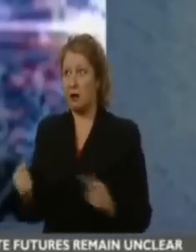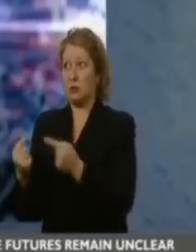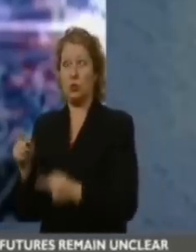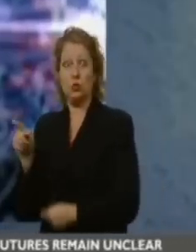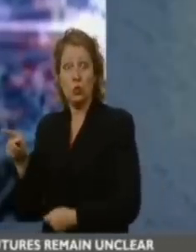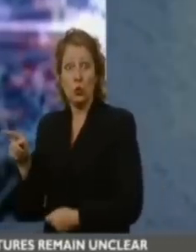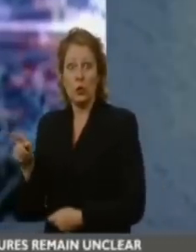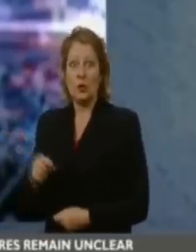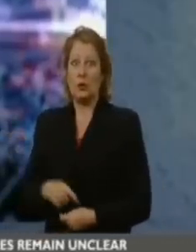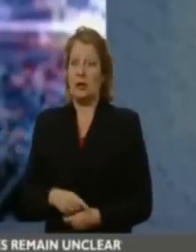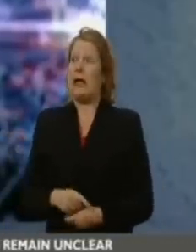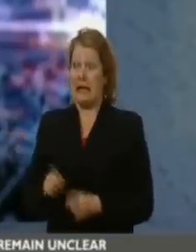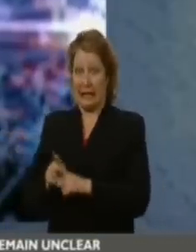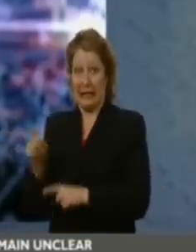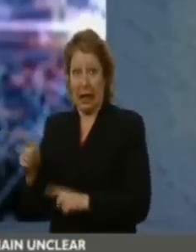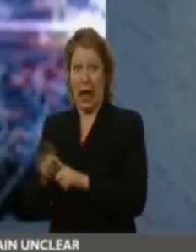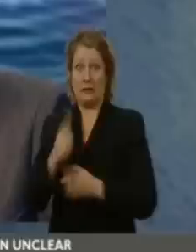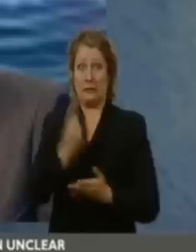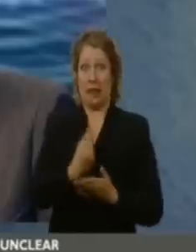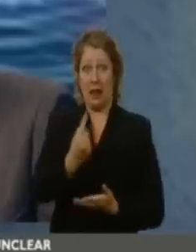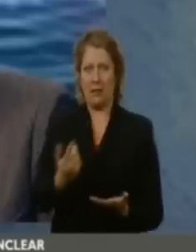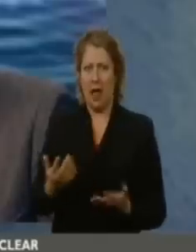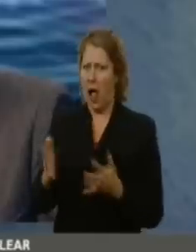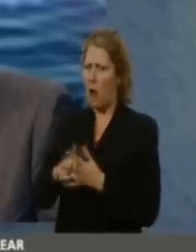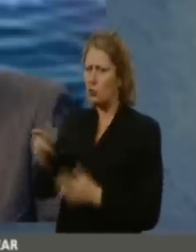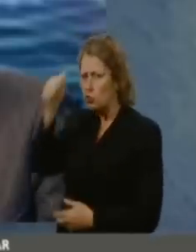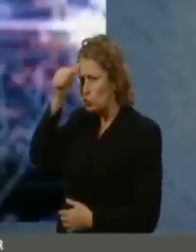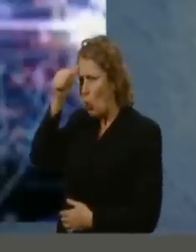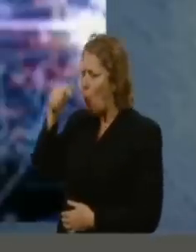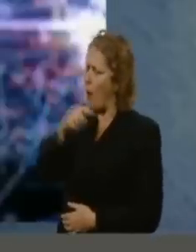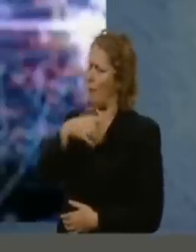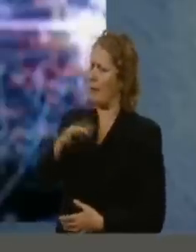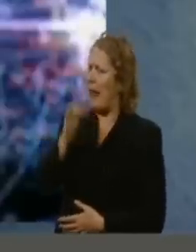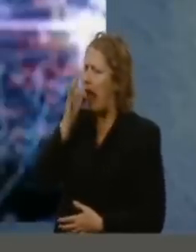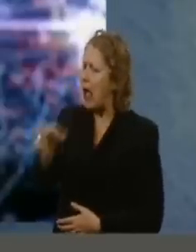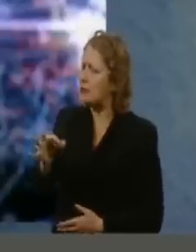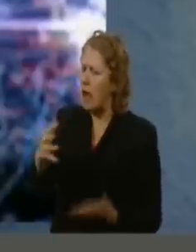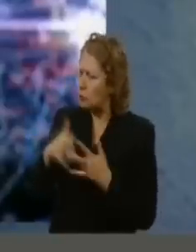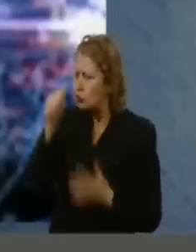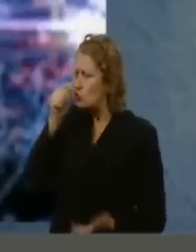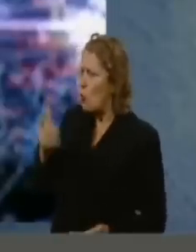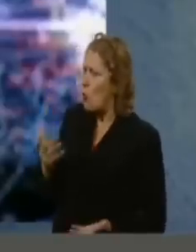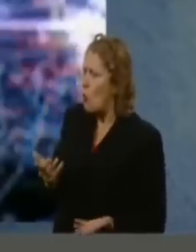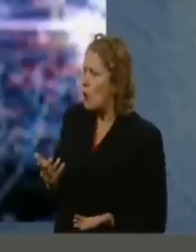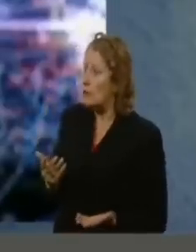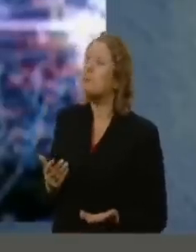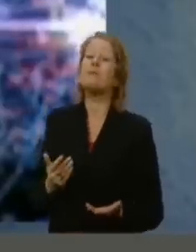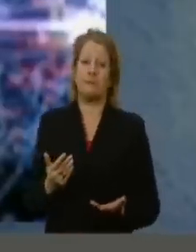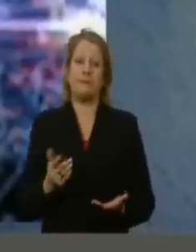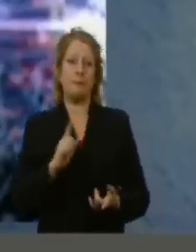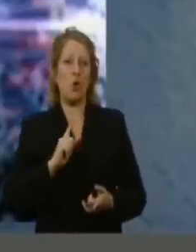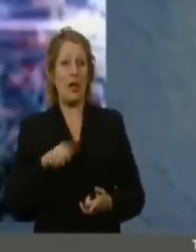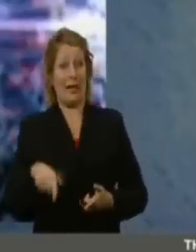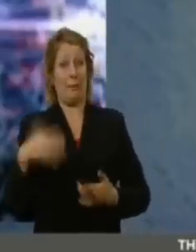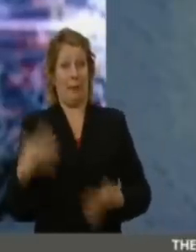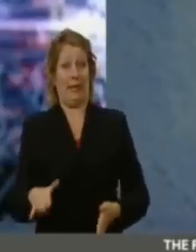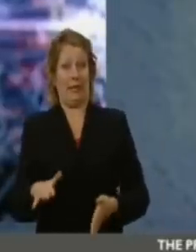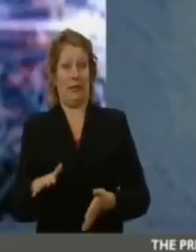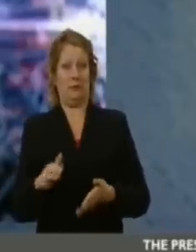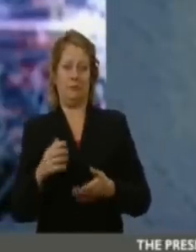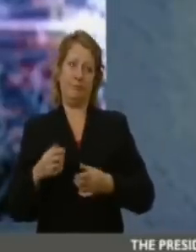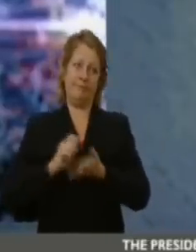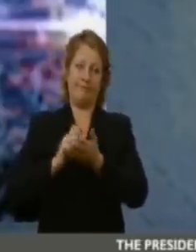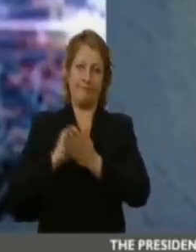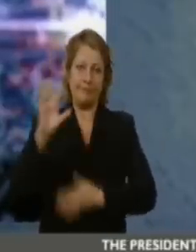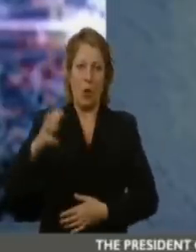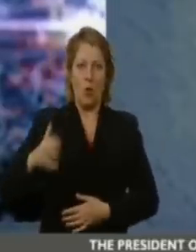against me. And he said no. How do you know that they were asking him to do that? Because he wrote it in various complaints to the prosecutor saying I'm being pressured. And